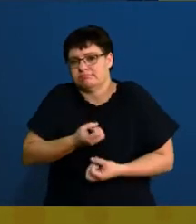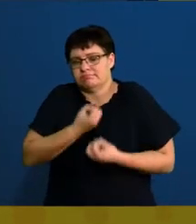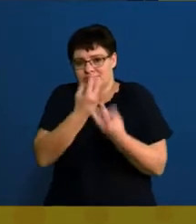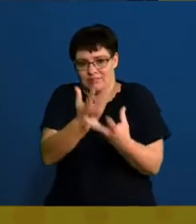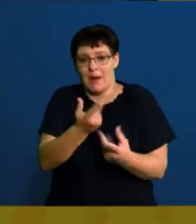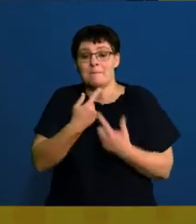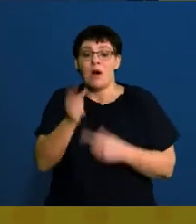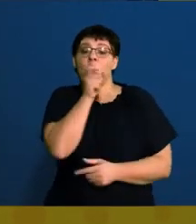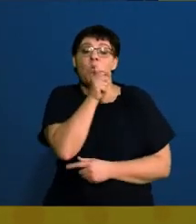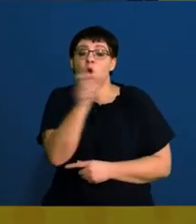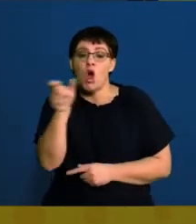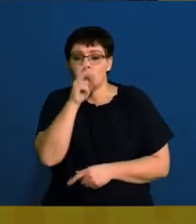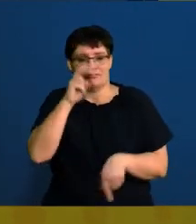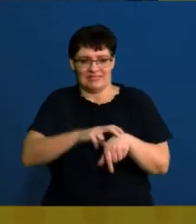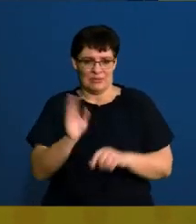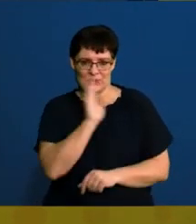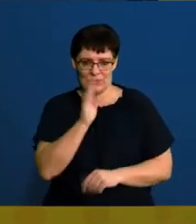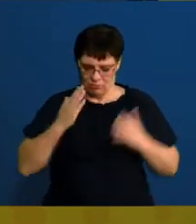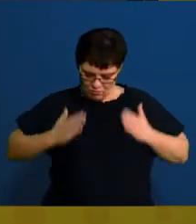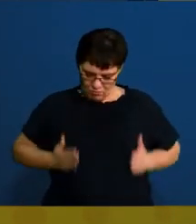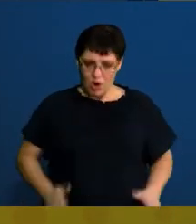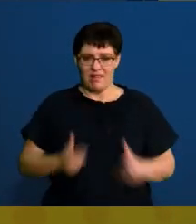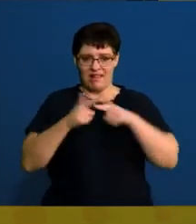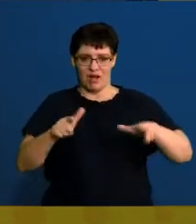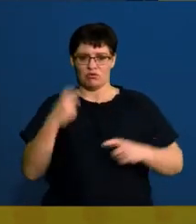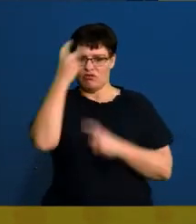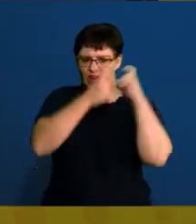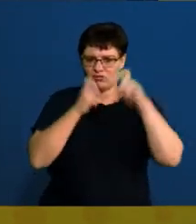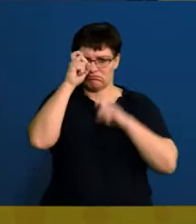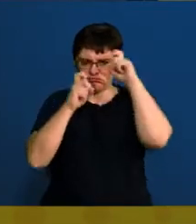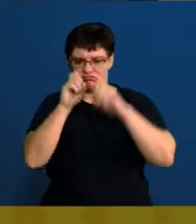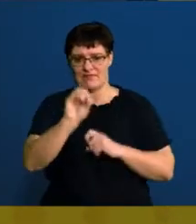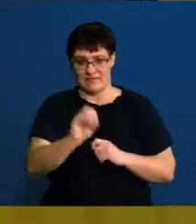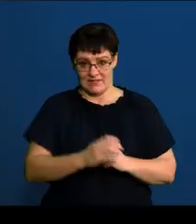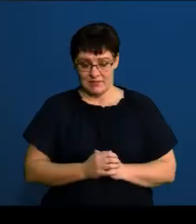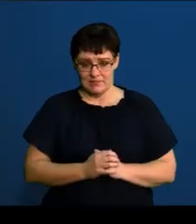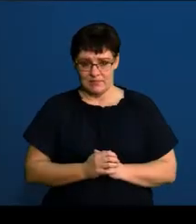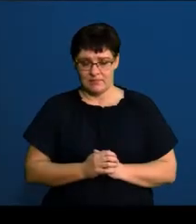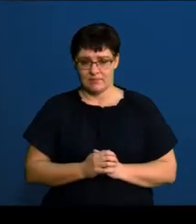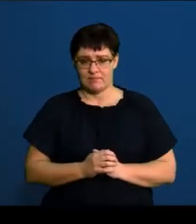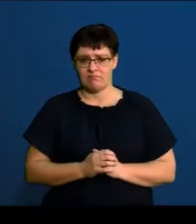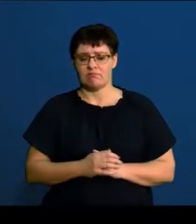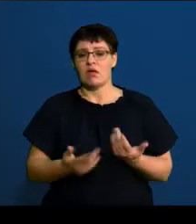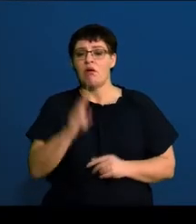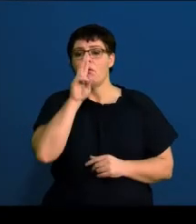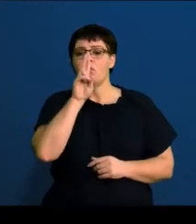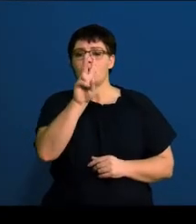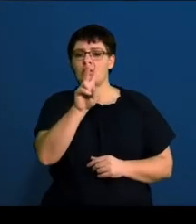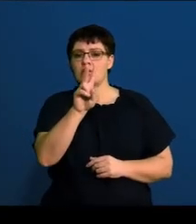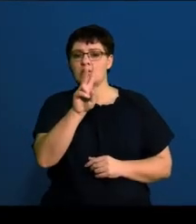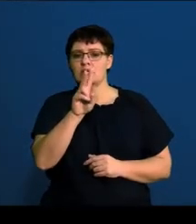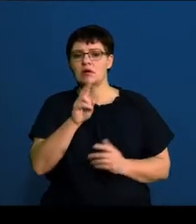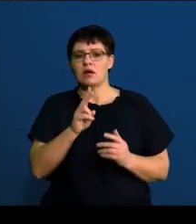without using words. So that's basically what we're looking at when we're looking at body language. So when we look at the closeness and the